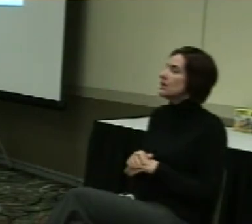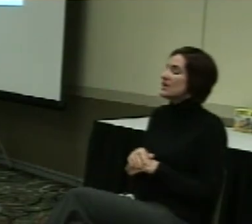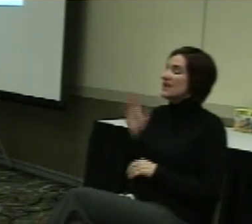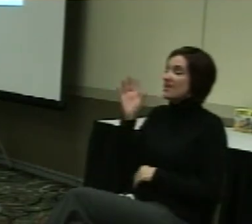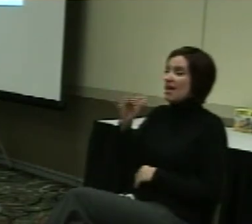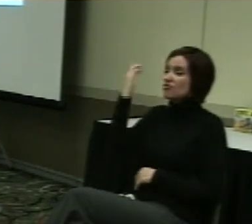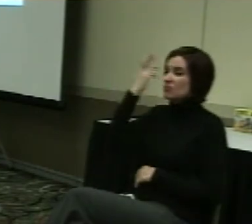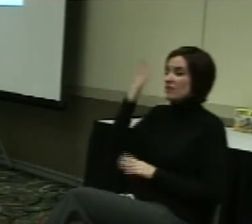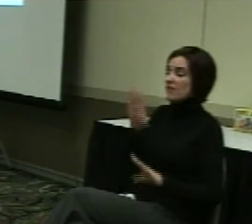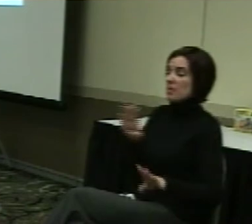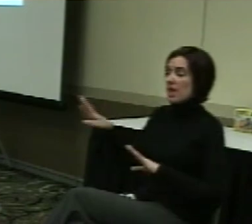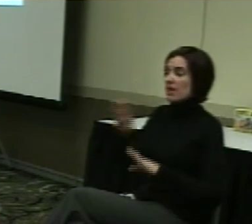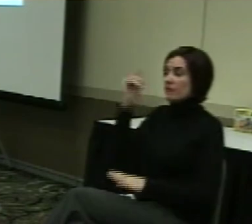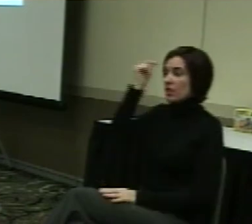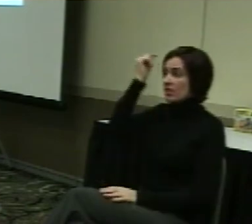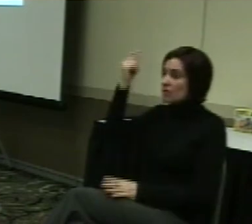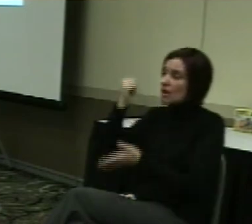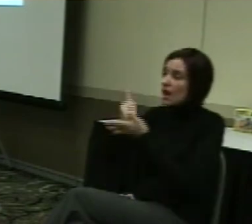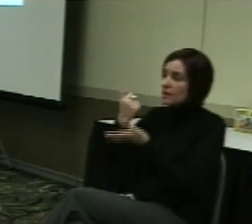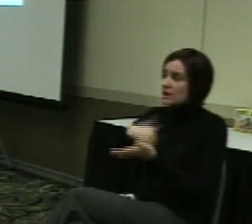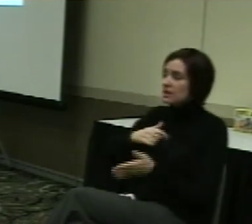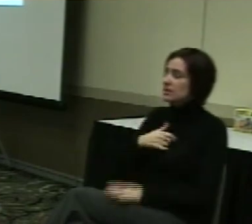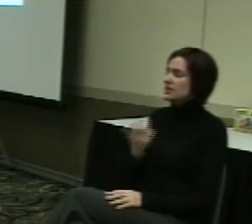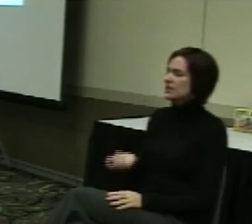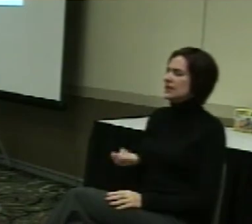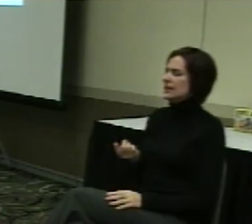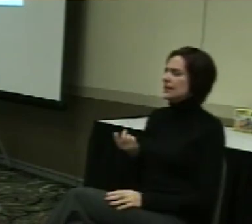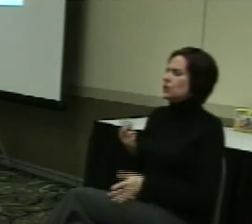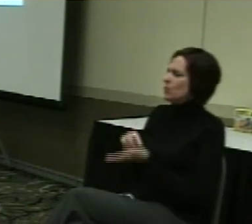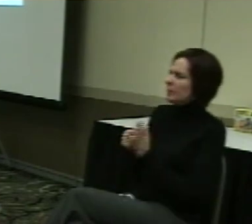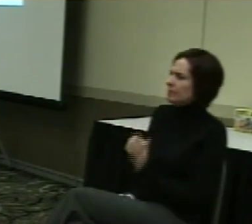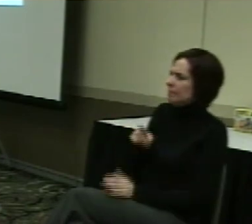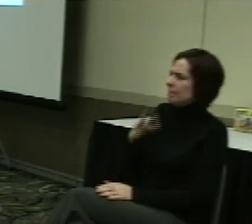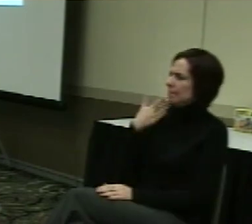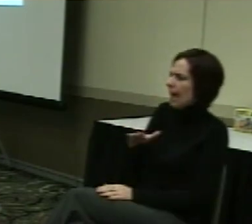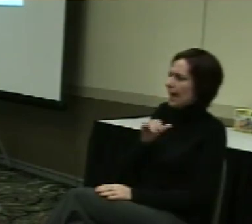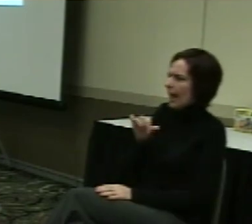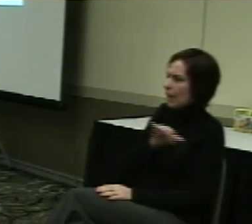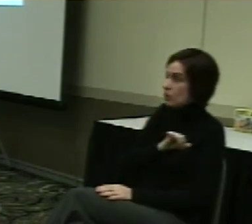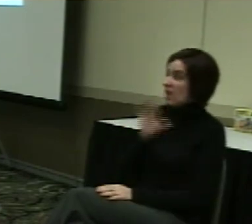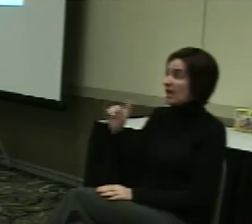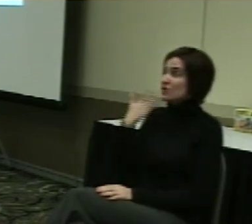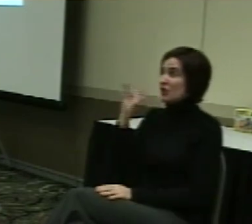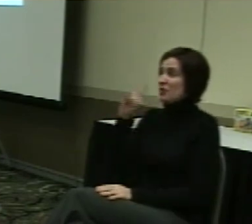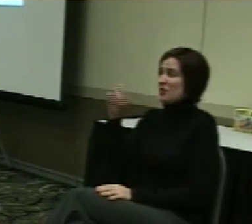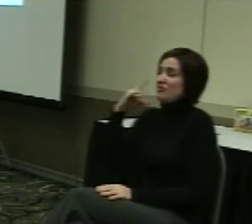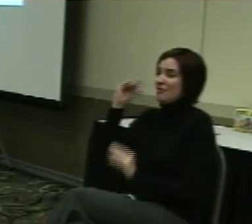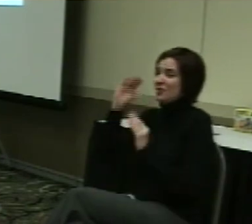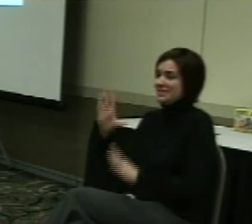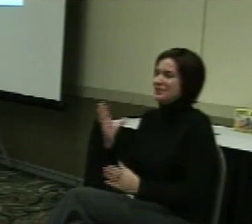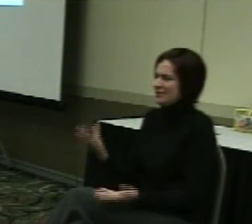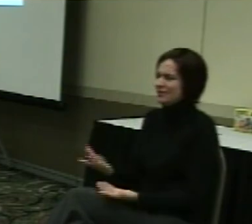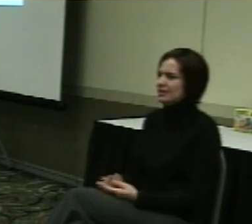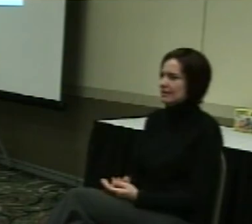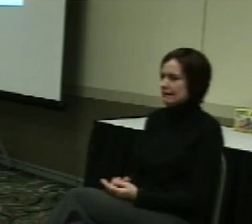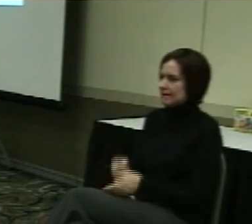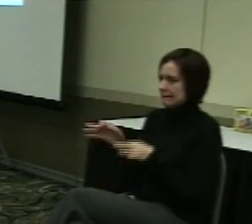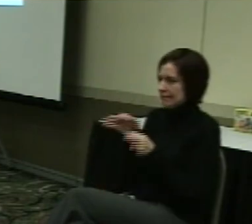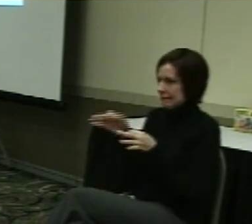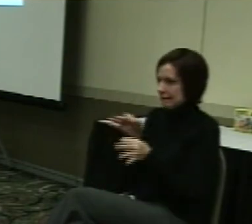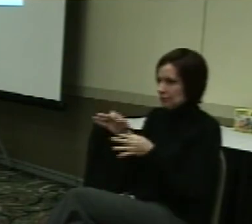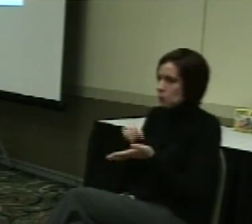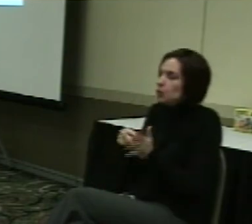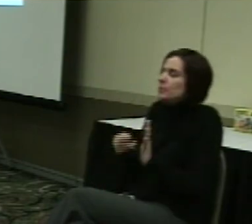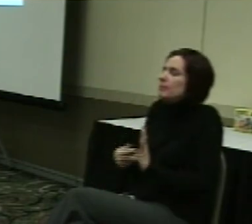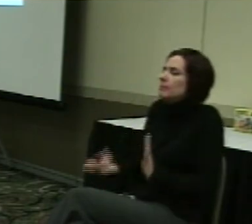why behavioral theory helps us too. What do you mean he has a bad attitude? That's a good question for a teacher, by the way. Can you tell me